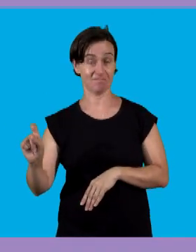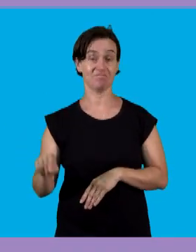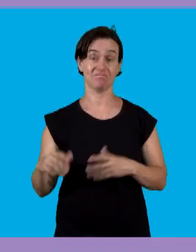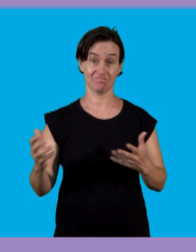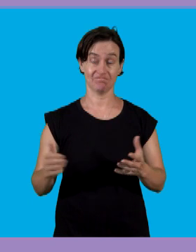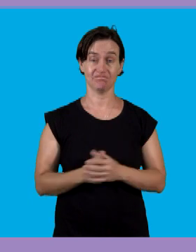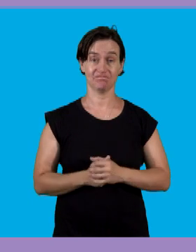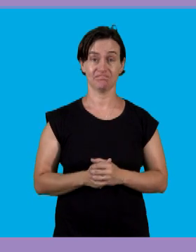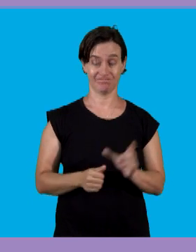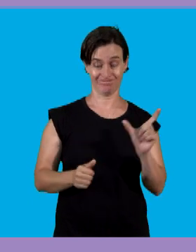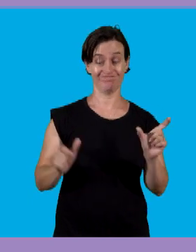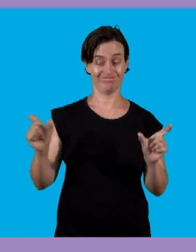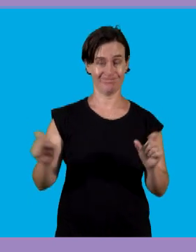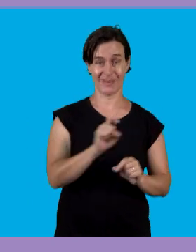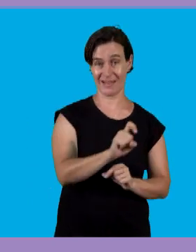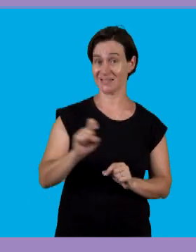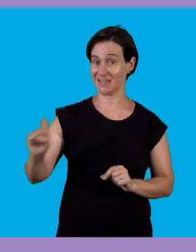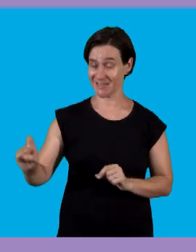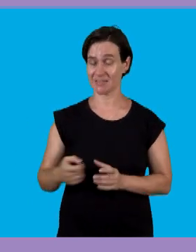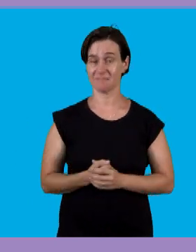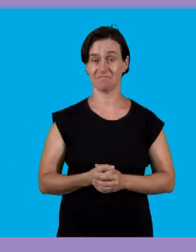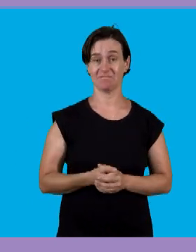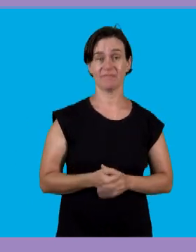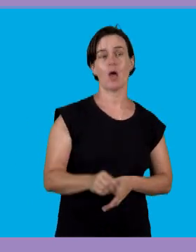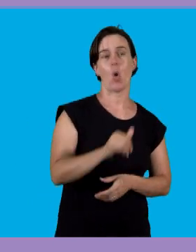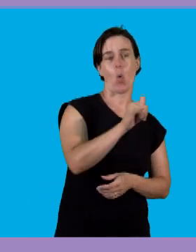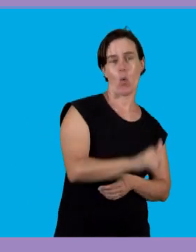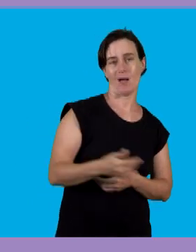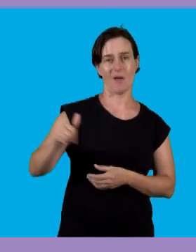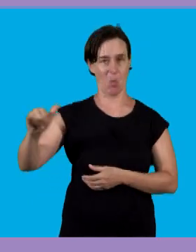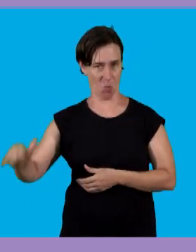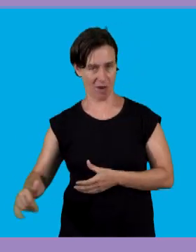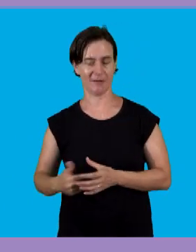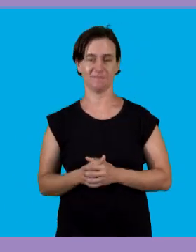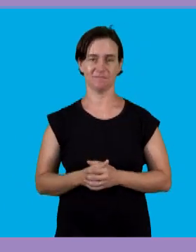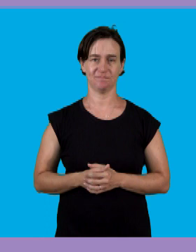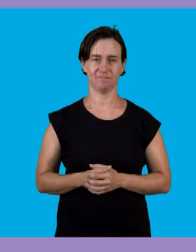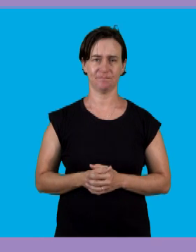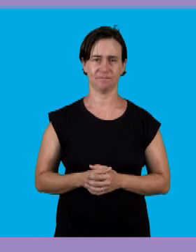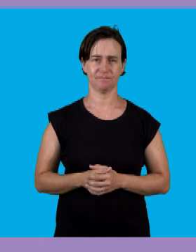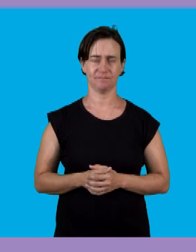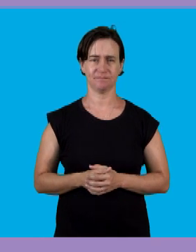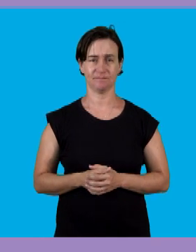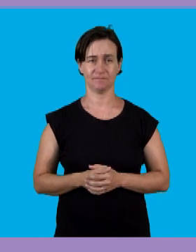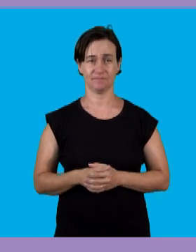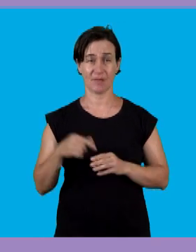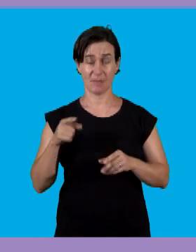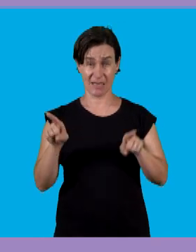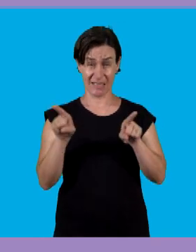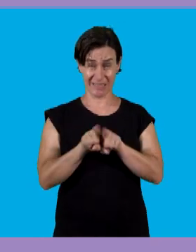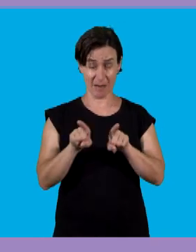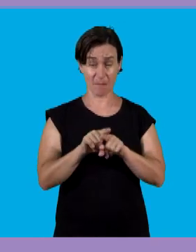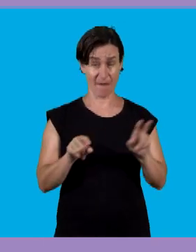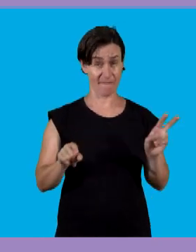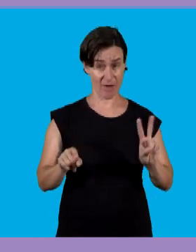sides, or on both terms, and we also have a y and a y on both terms. But having the same variables is